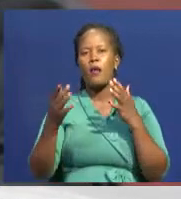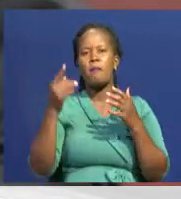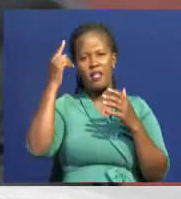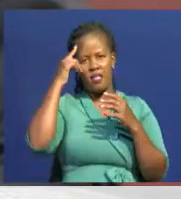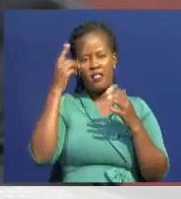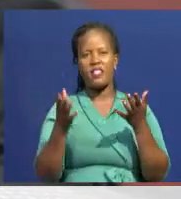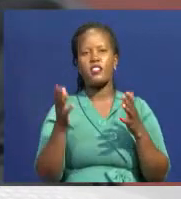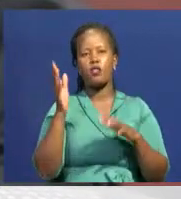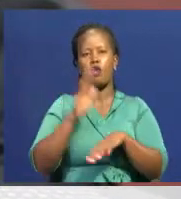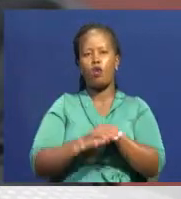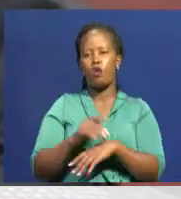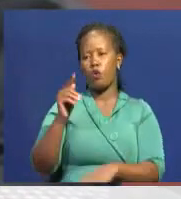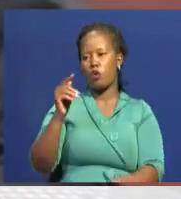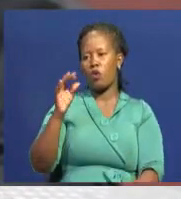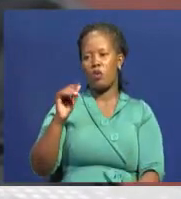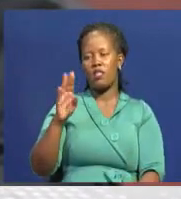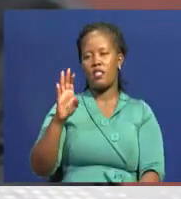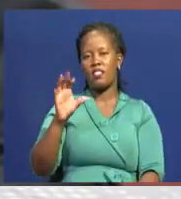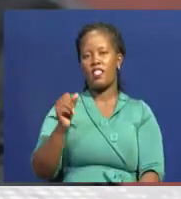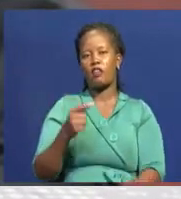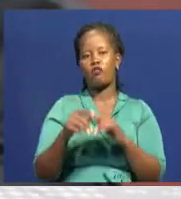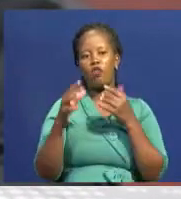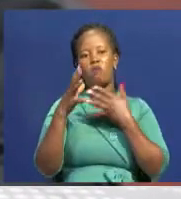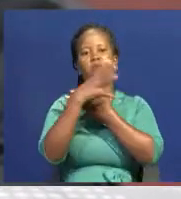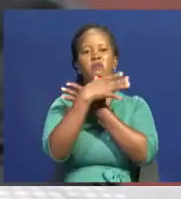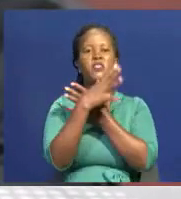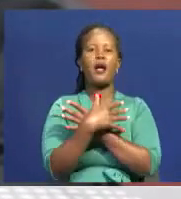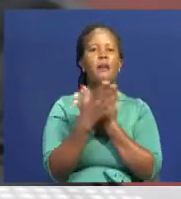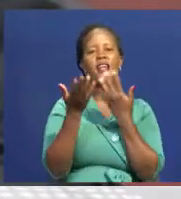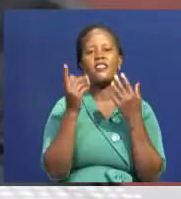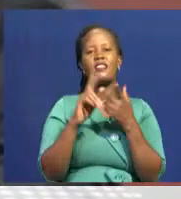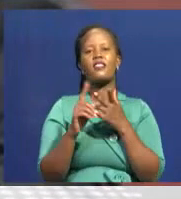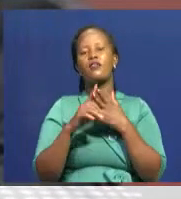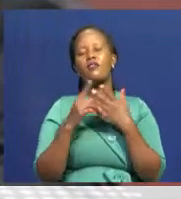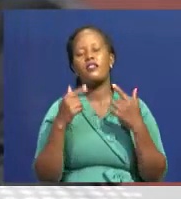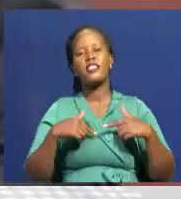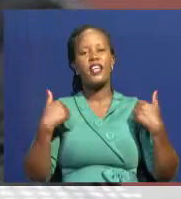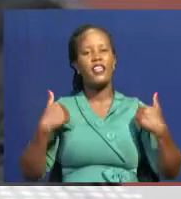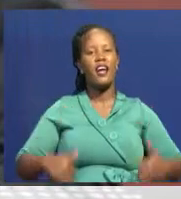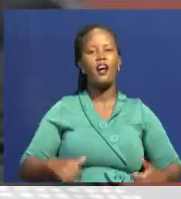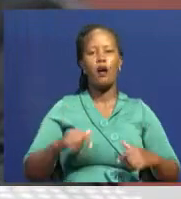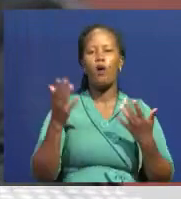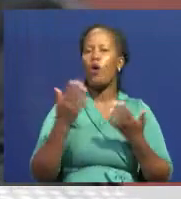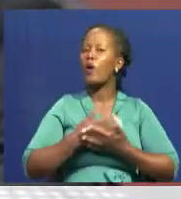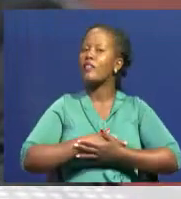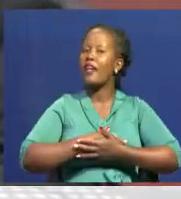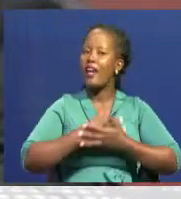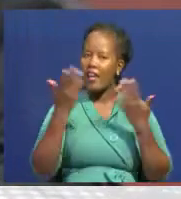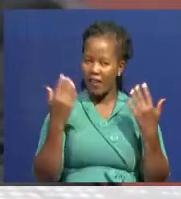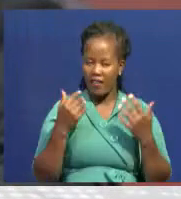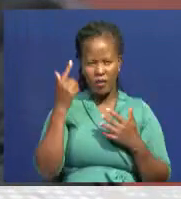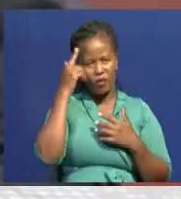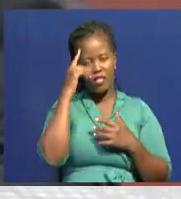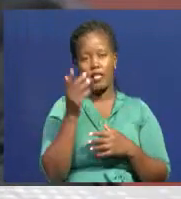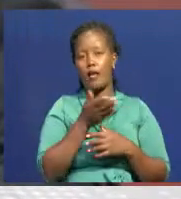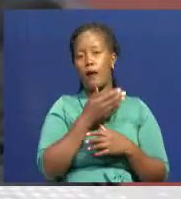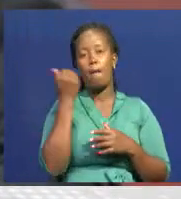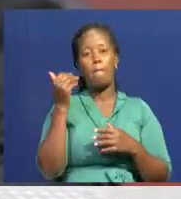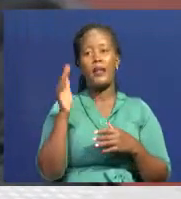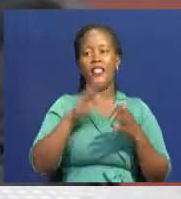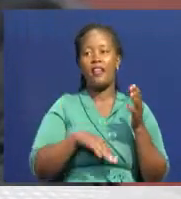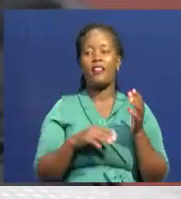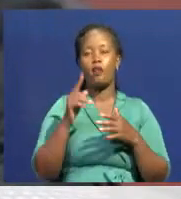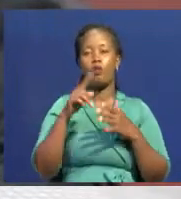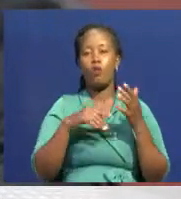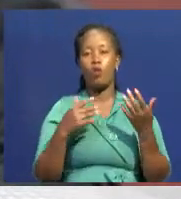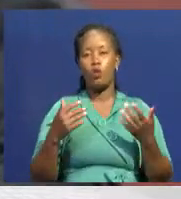these tiles or whatever from Germany, I got from China or wherever, to seem to be better than the ceramics we